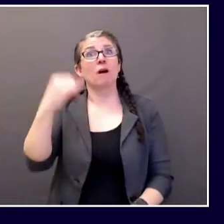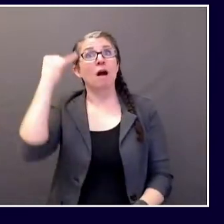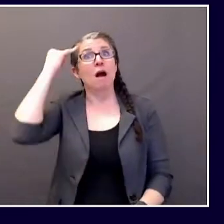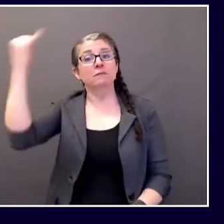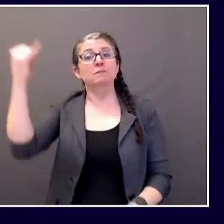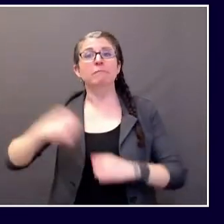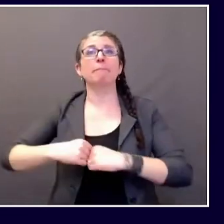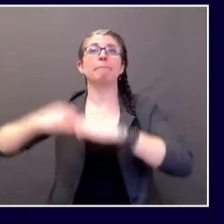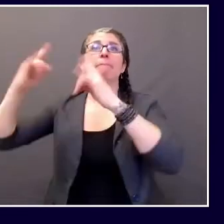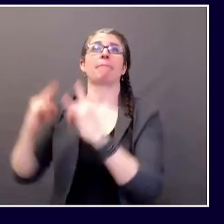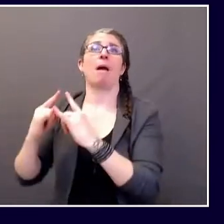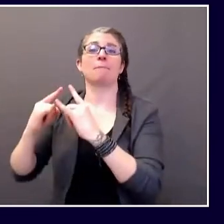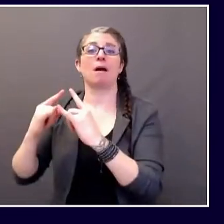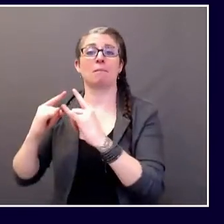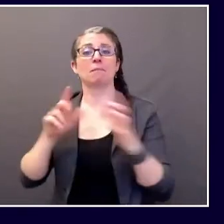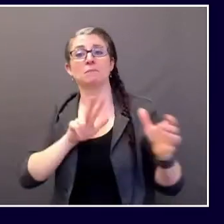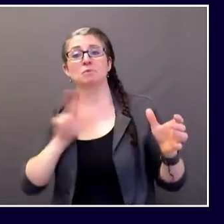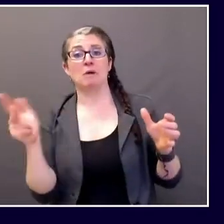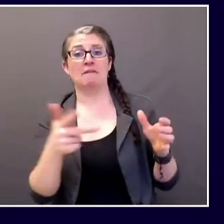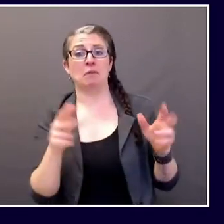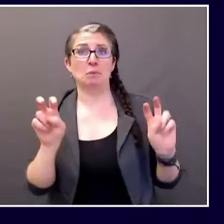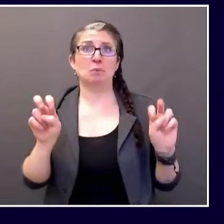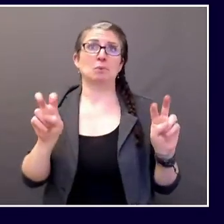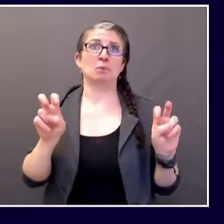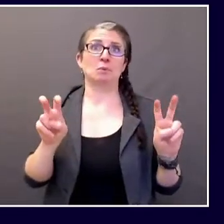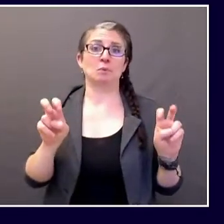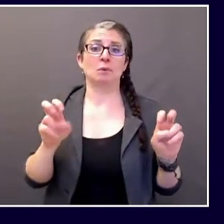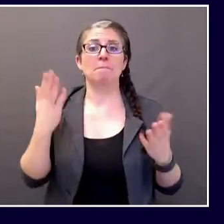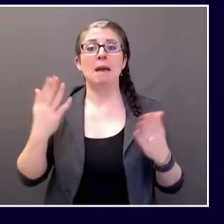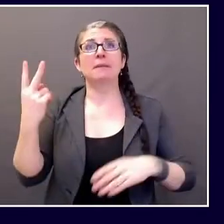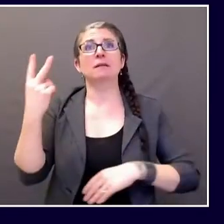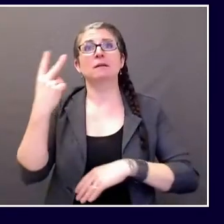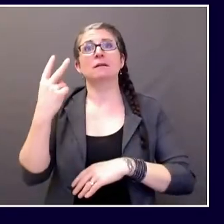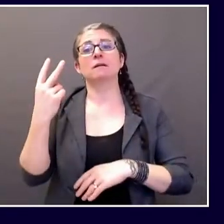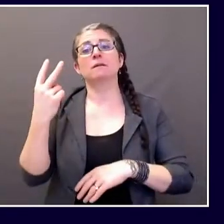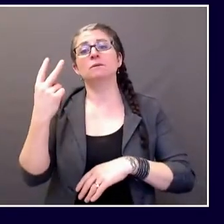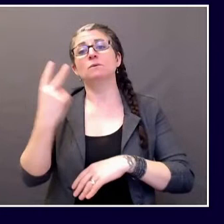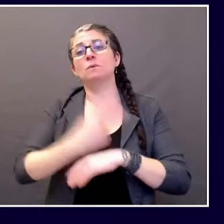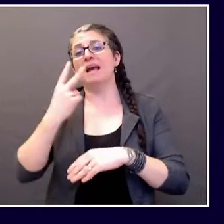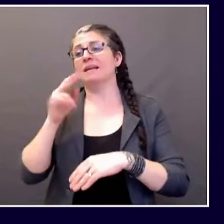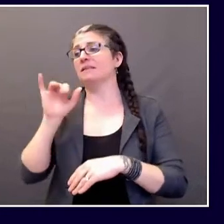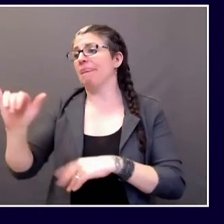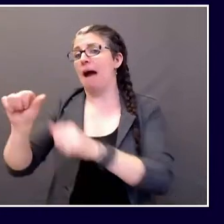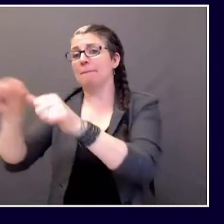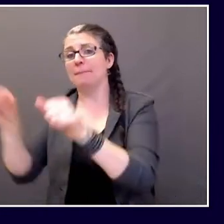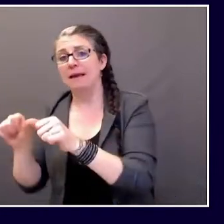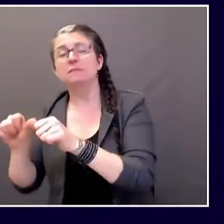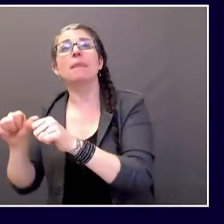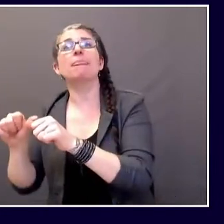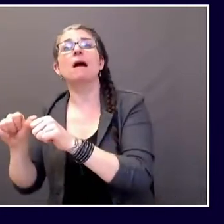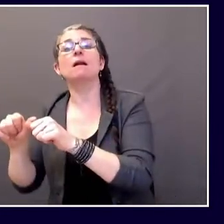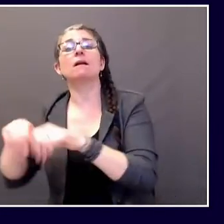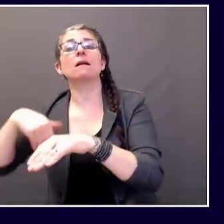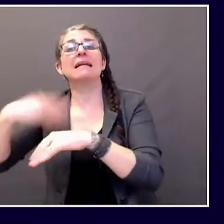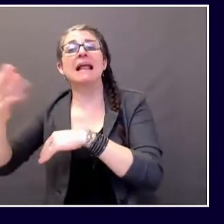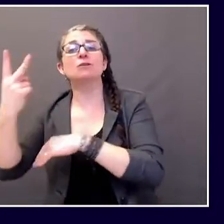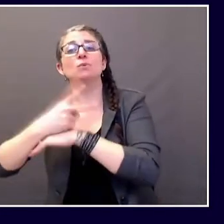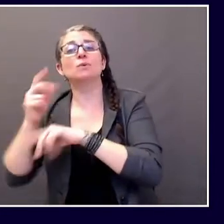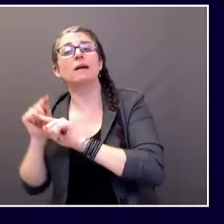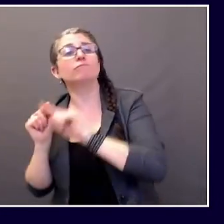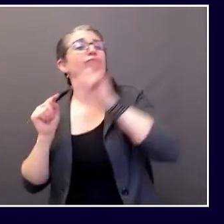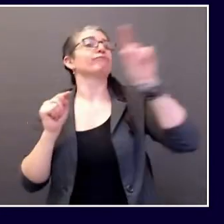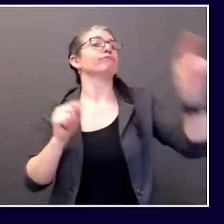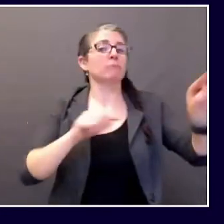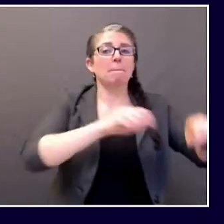many folks, offering them vaccine in a drive-through fashion. There is a clinical question that's out there around the use of the